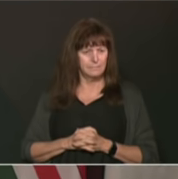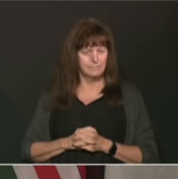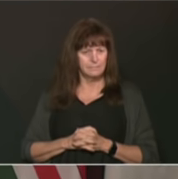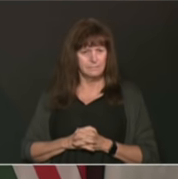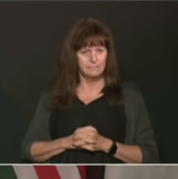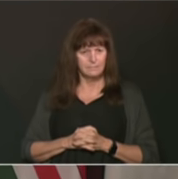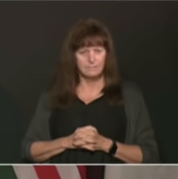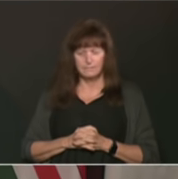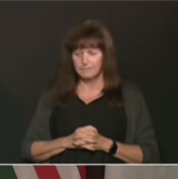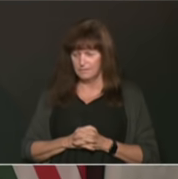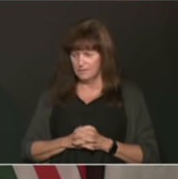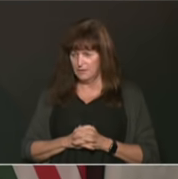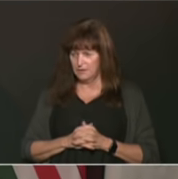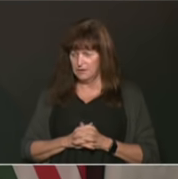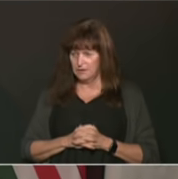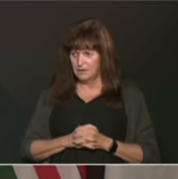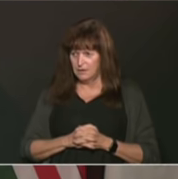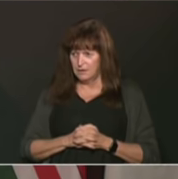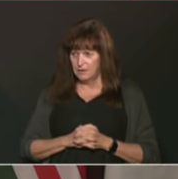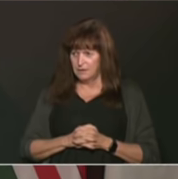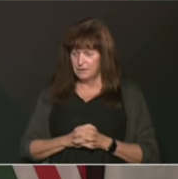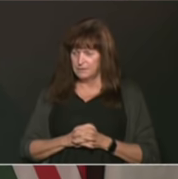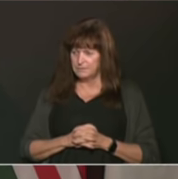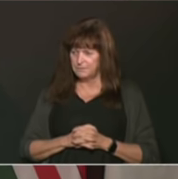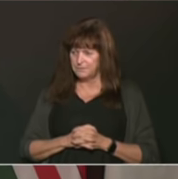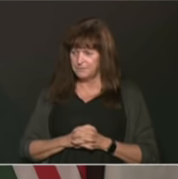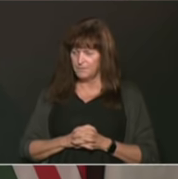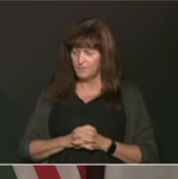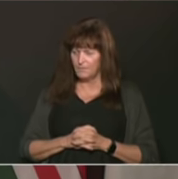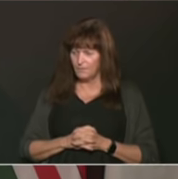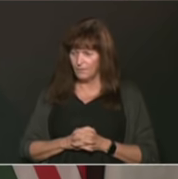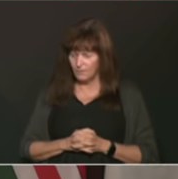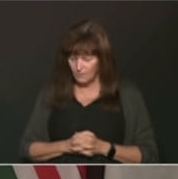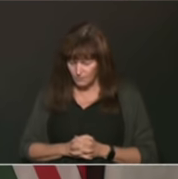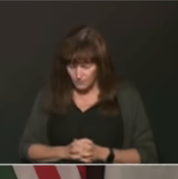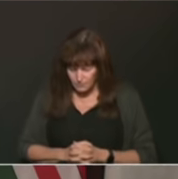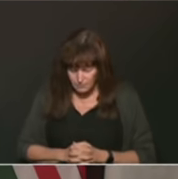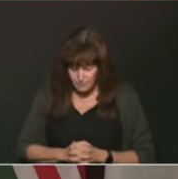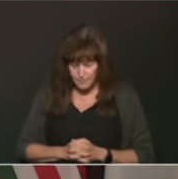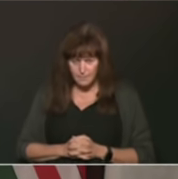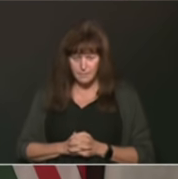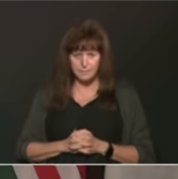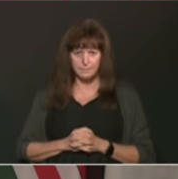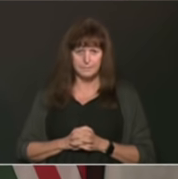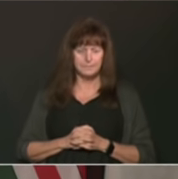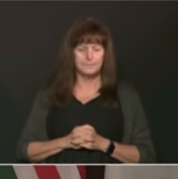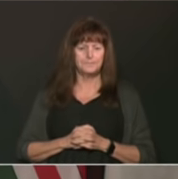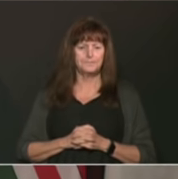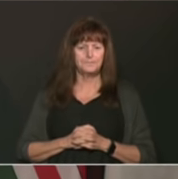people should take into account in their preparations for Halloween.